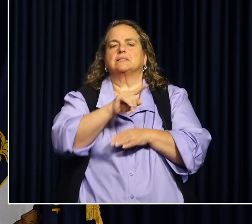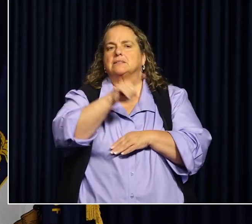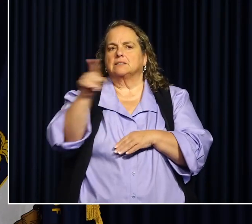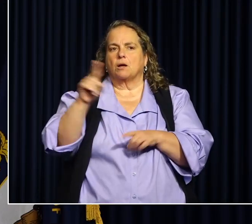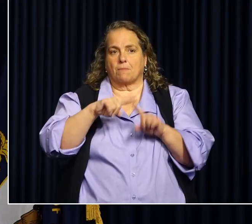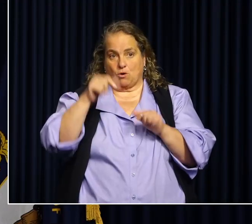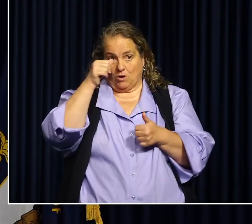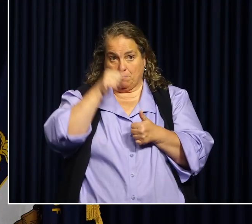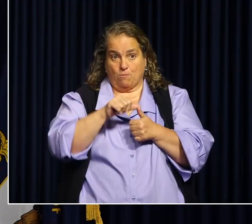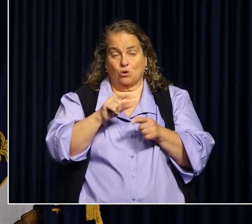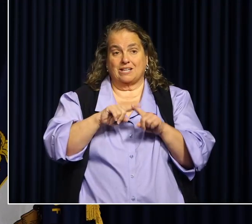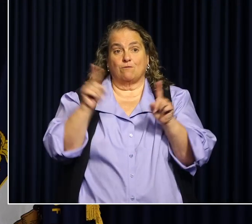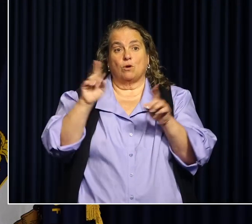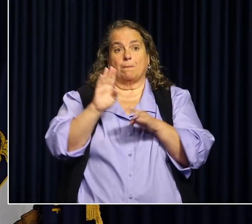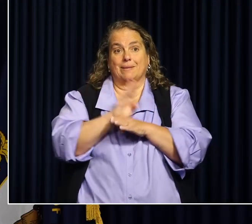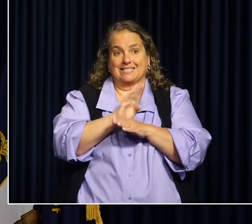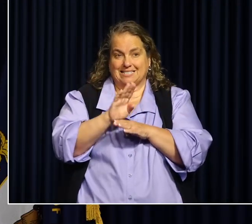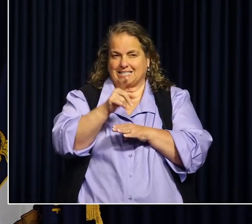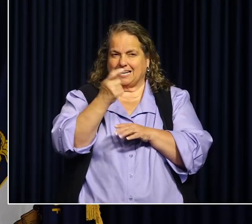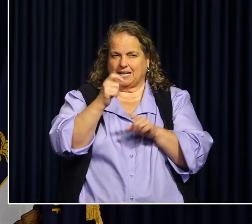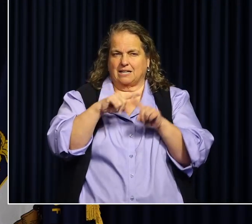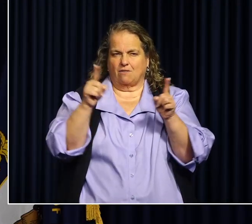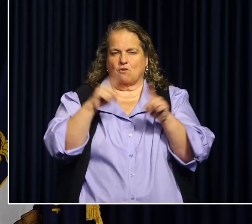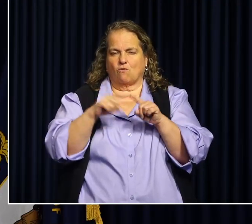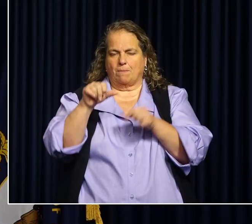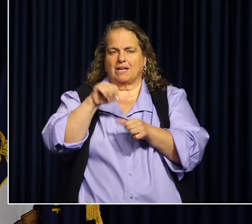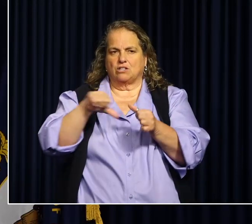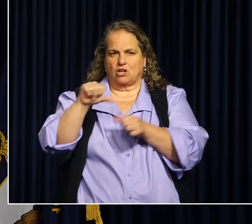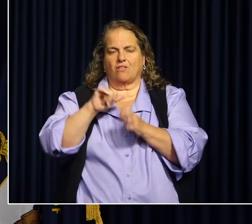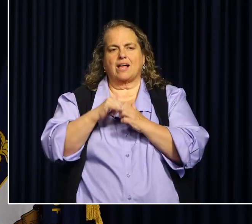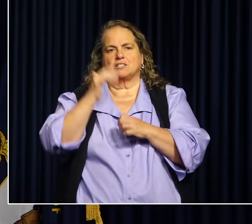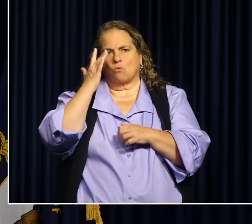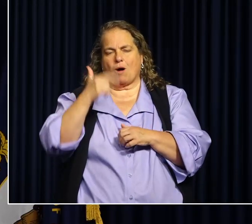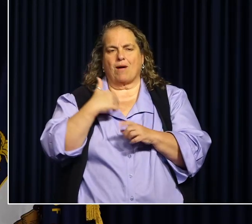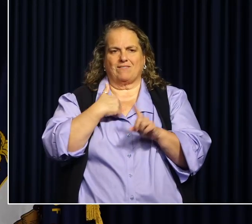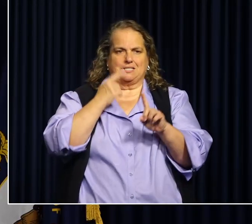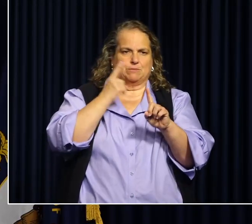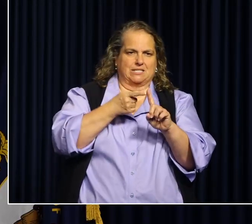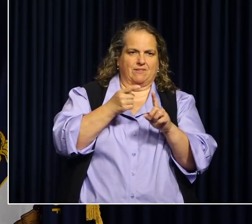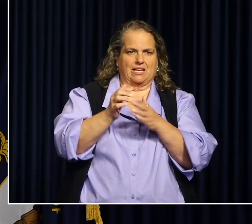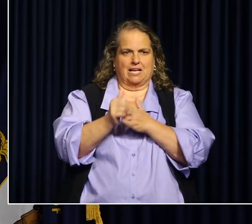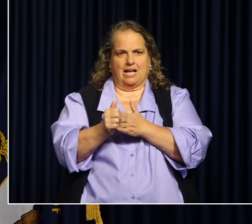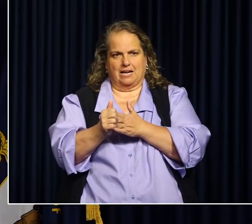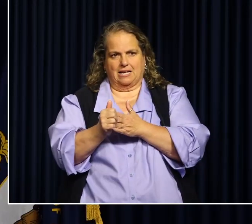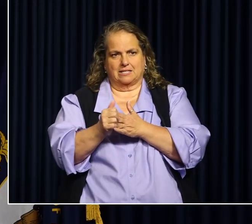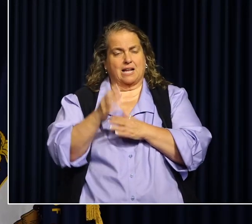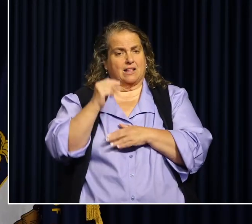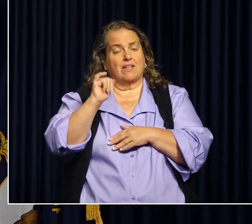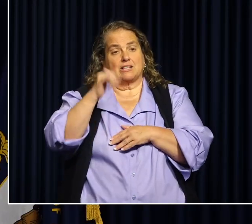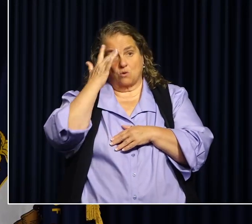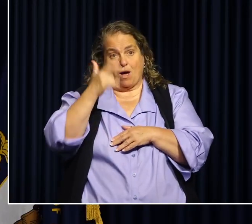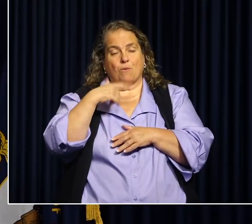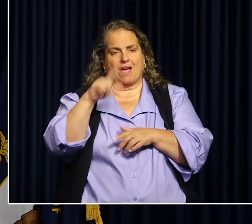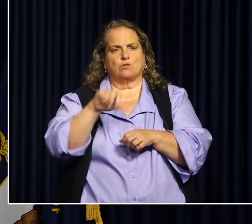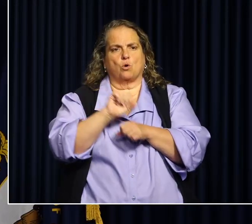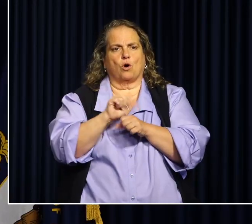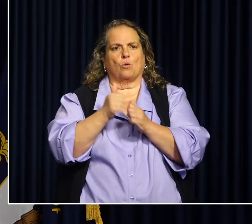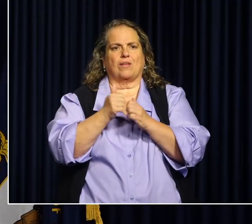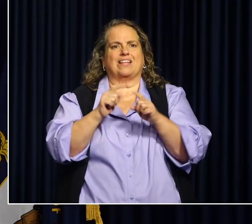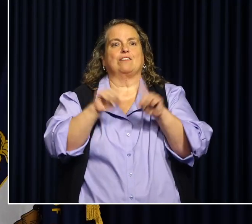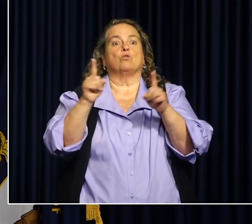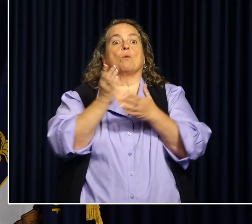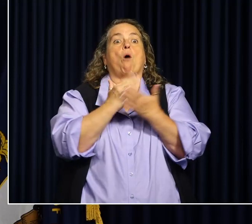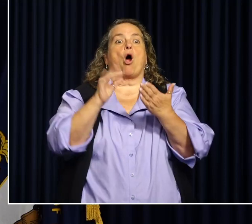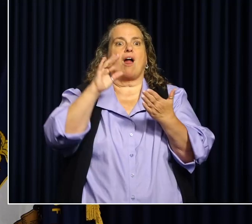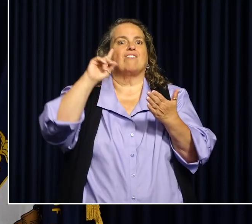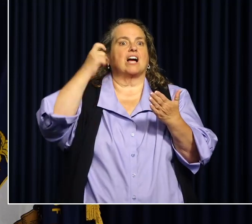remember, different businesses are a little different from each other. That's why we have specific guidance. And that's why we're going to have to work with different parts of government